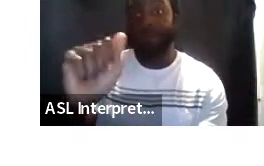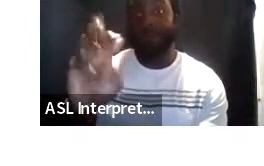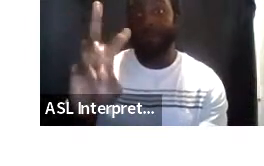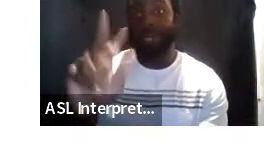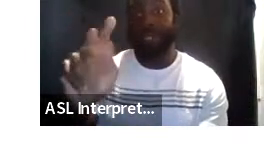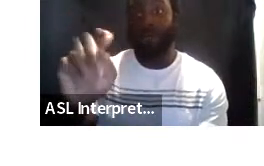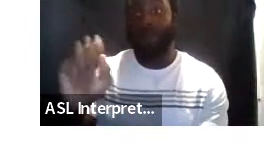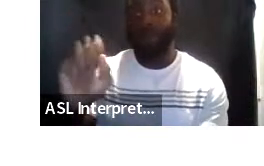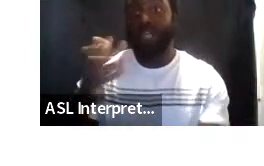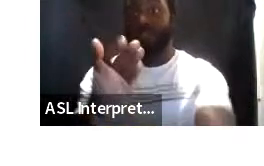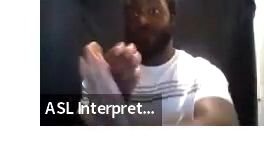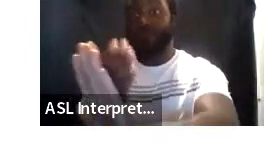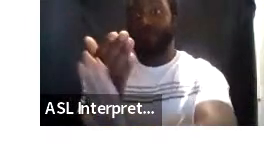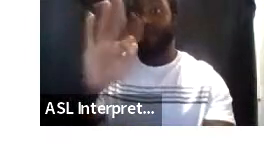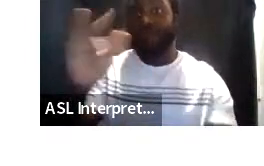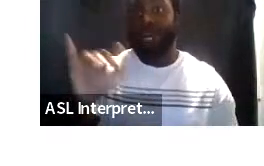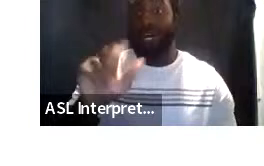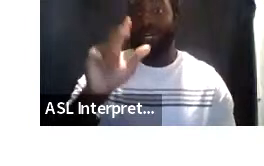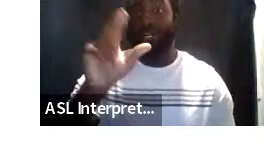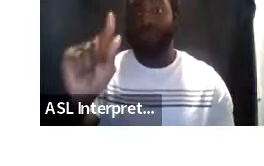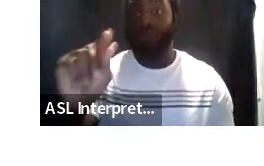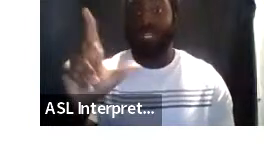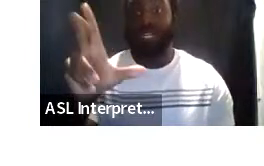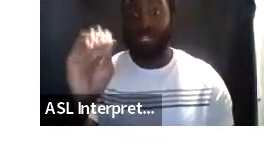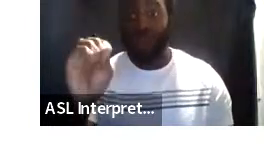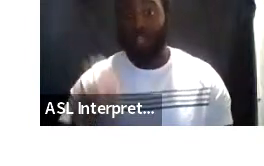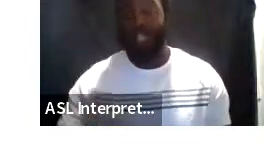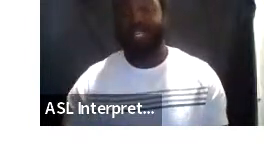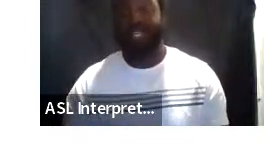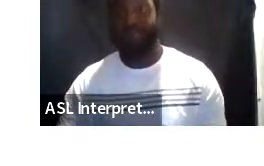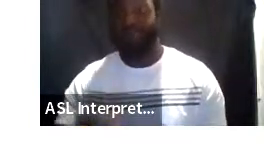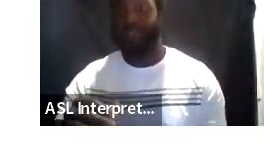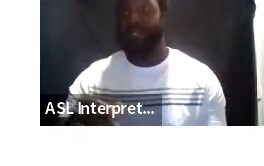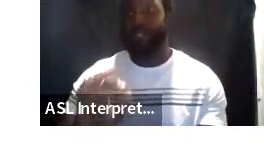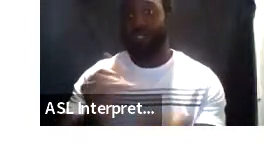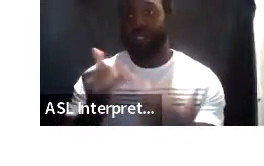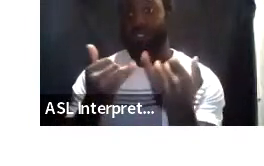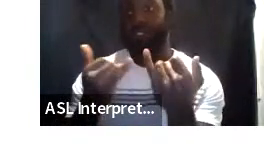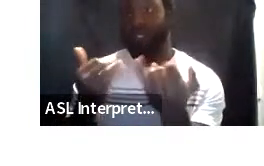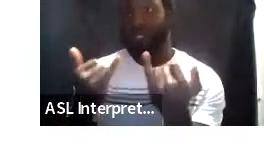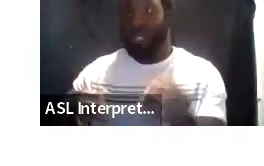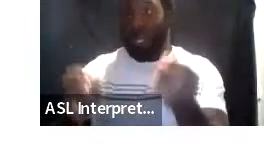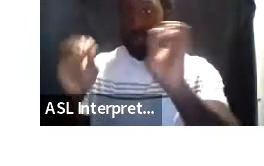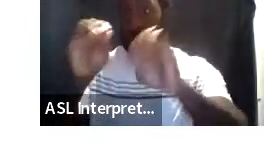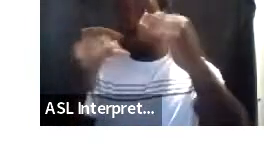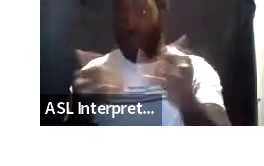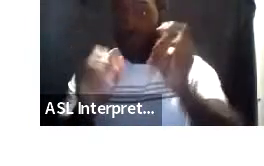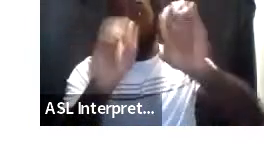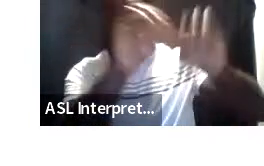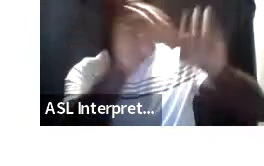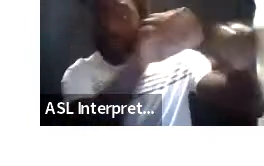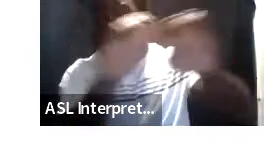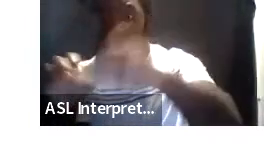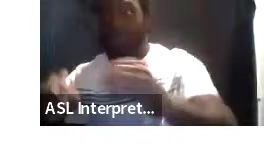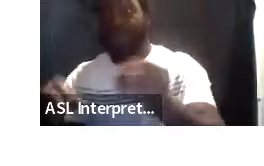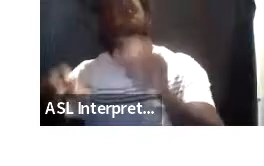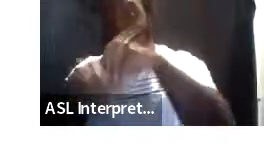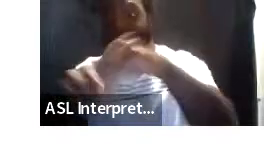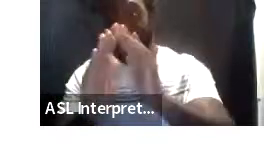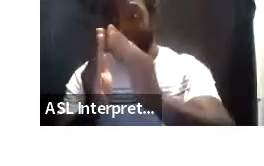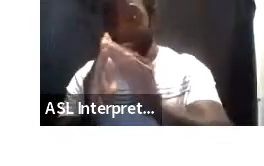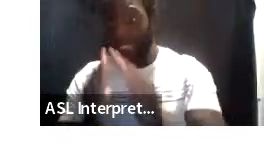Current estimates have us at around 300 megawatts, as Chair Garodnick mentioned in the beginning, installed currently around the city. So this is a large increase in our solar